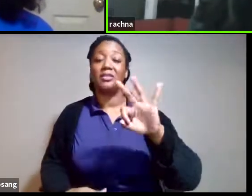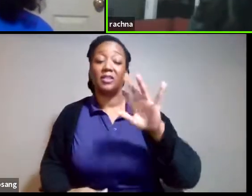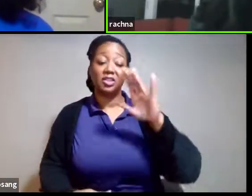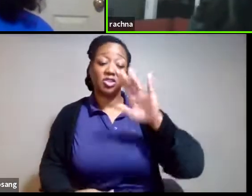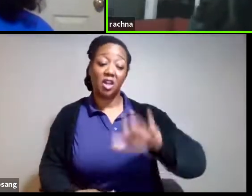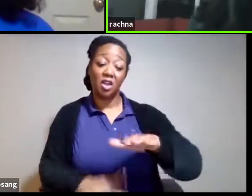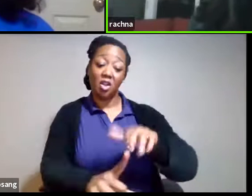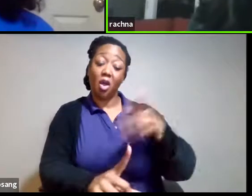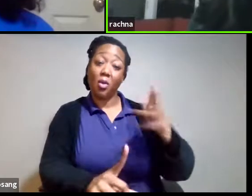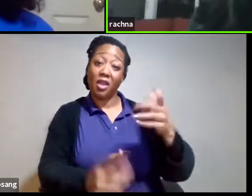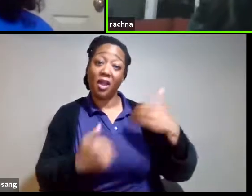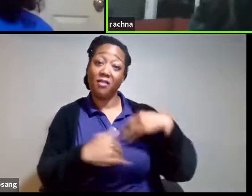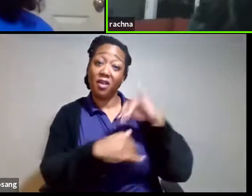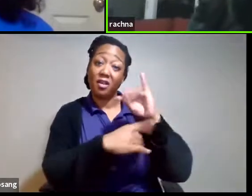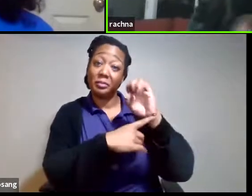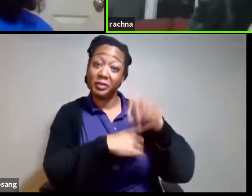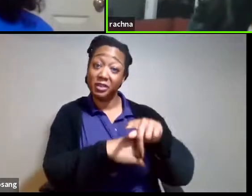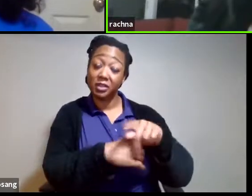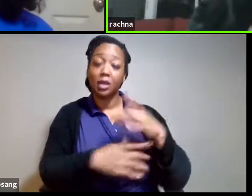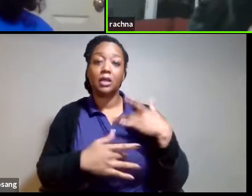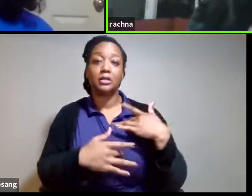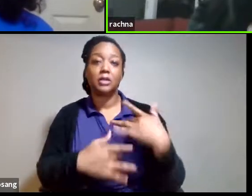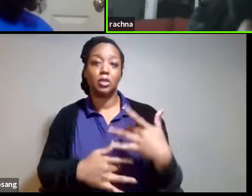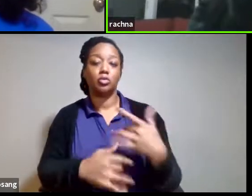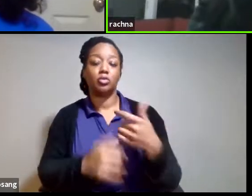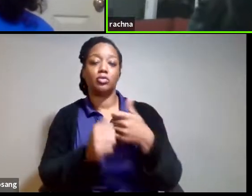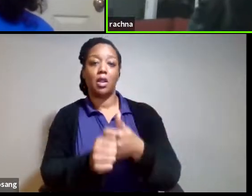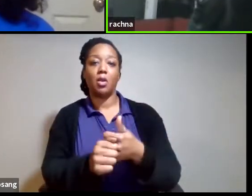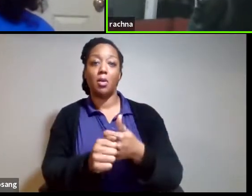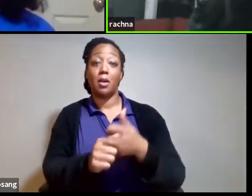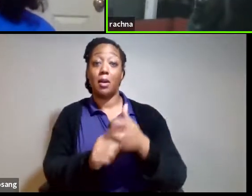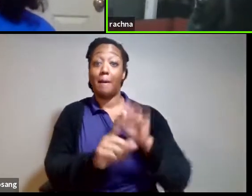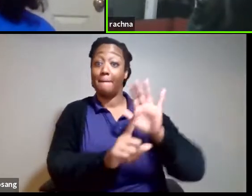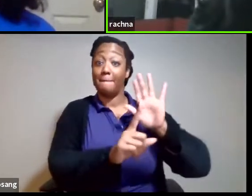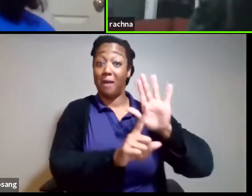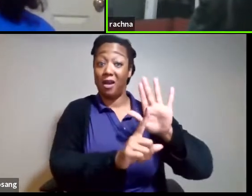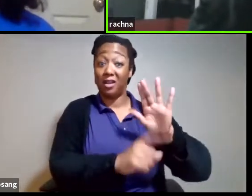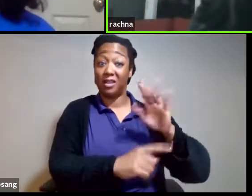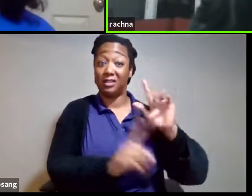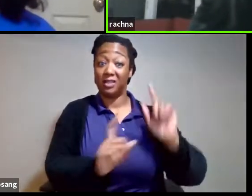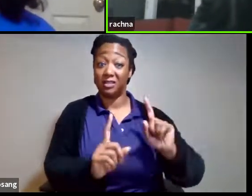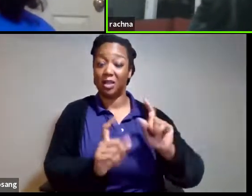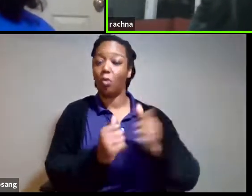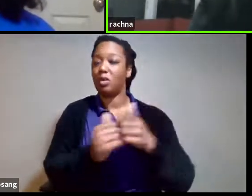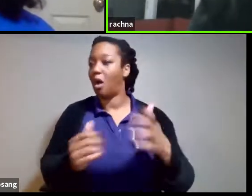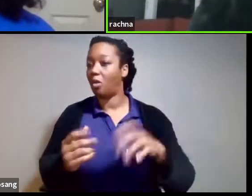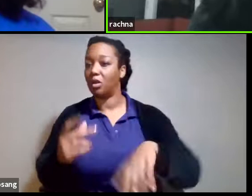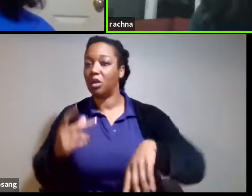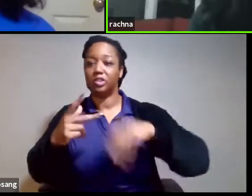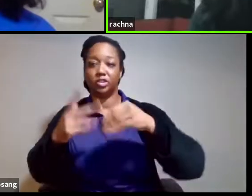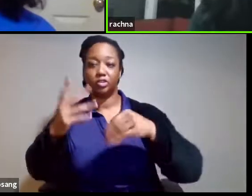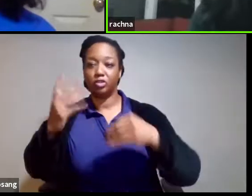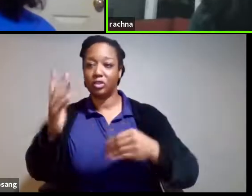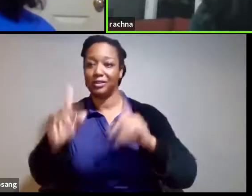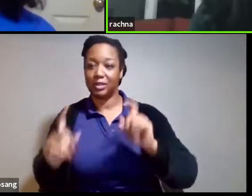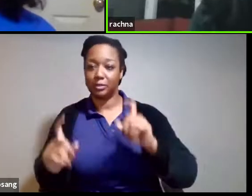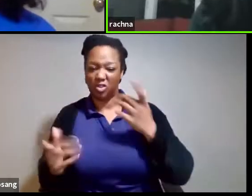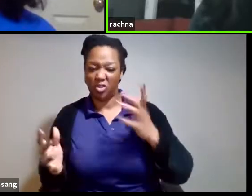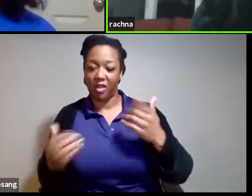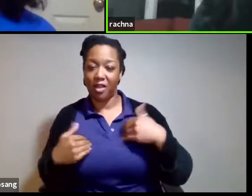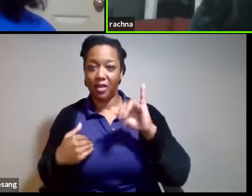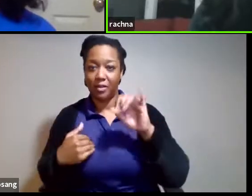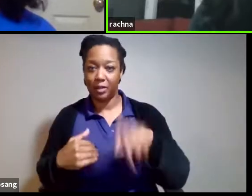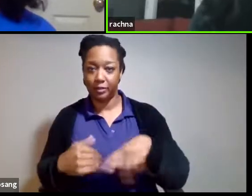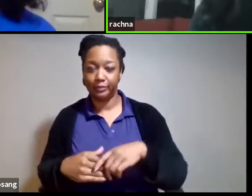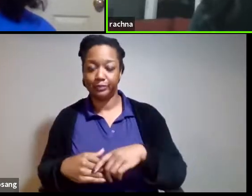they usually will use my testing without having to do additional testing. But if it's their first time getting